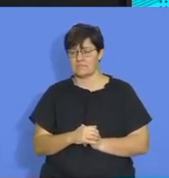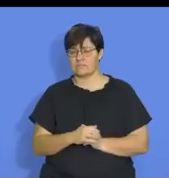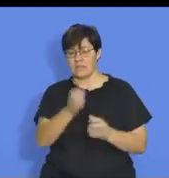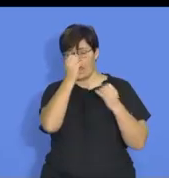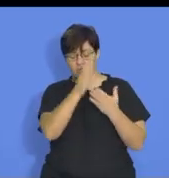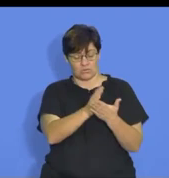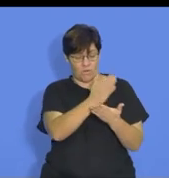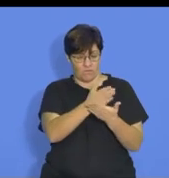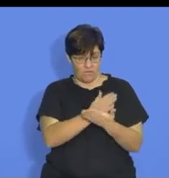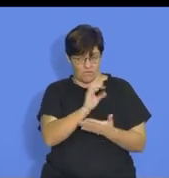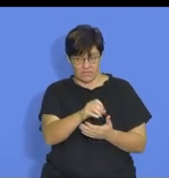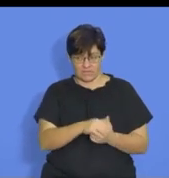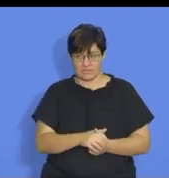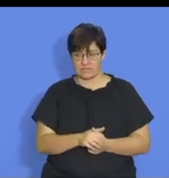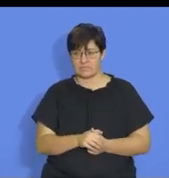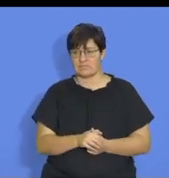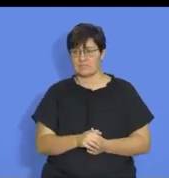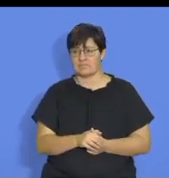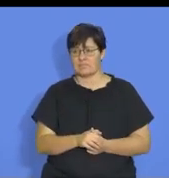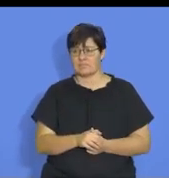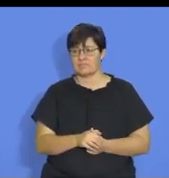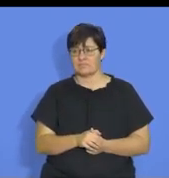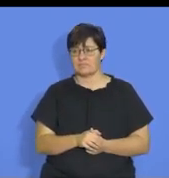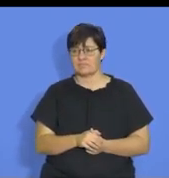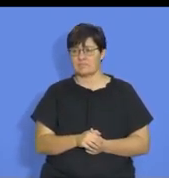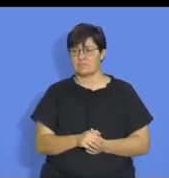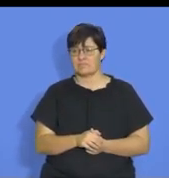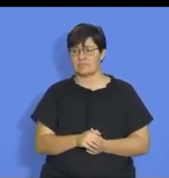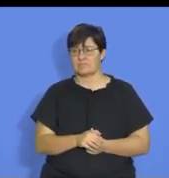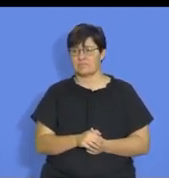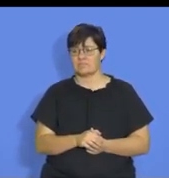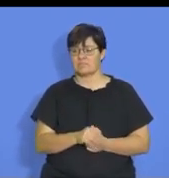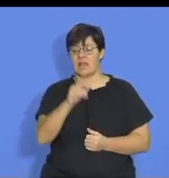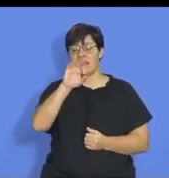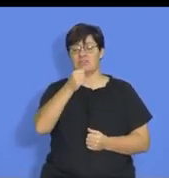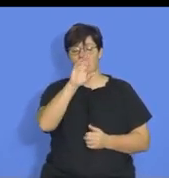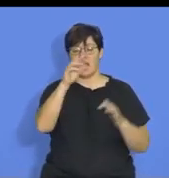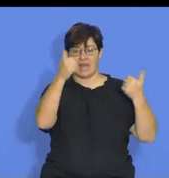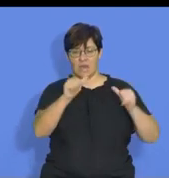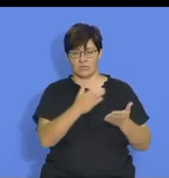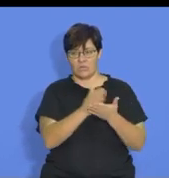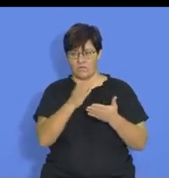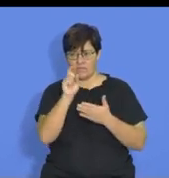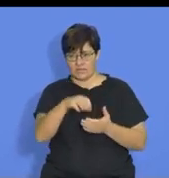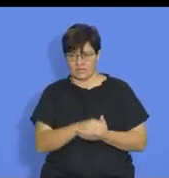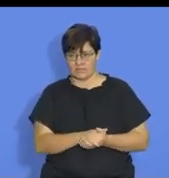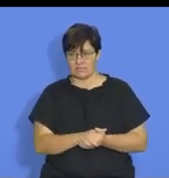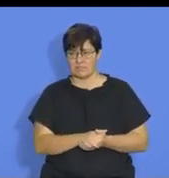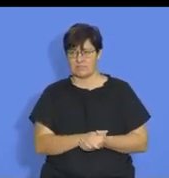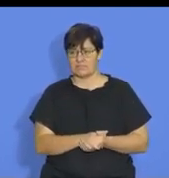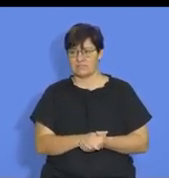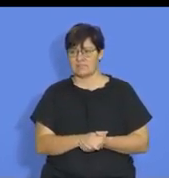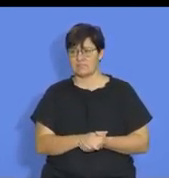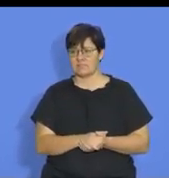quickly erase the information that we have. Right, I just want to erase these ledger accounts, shouldn't take me too